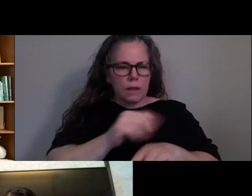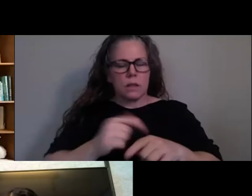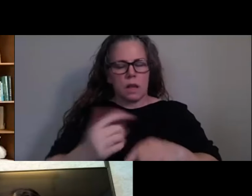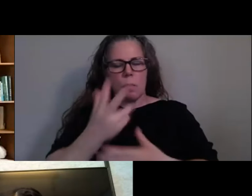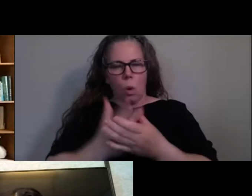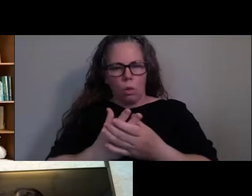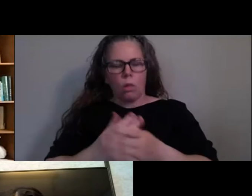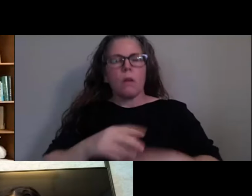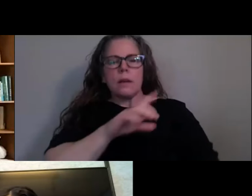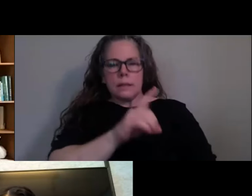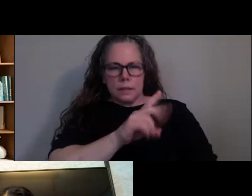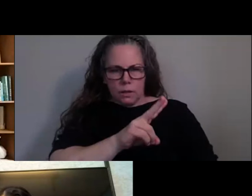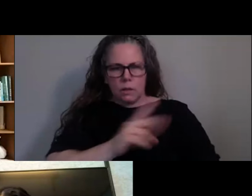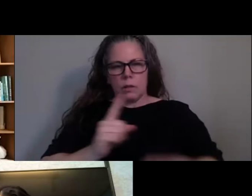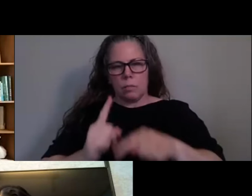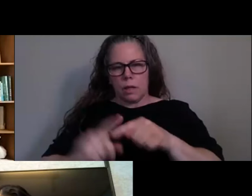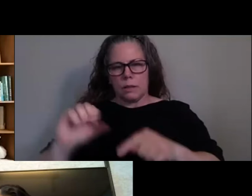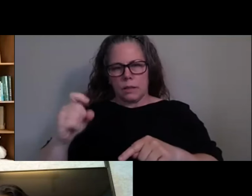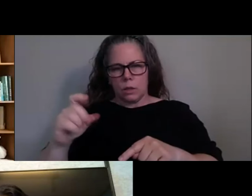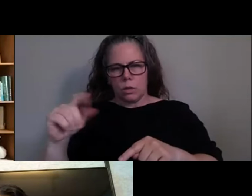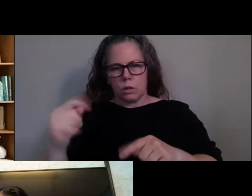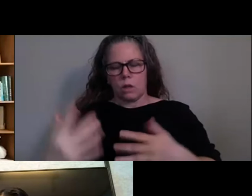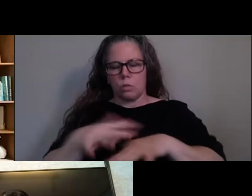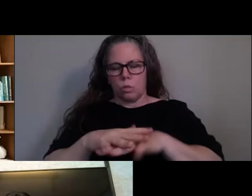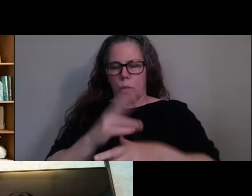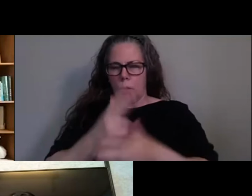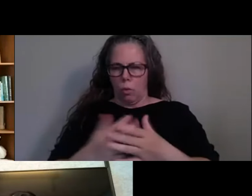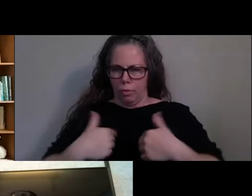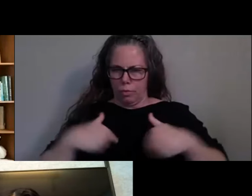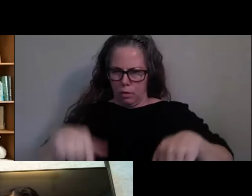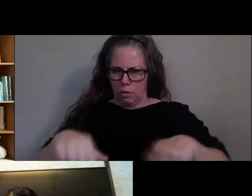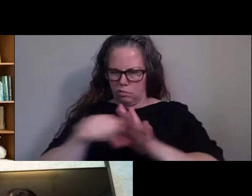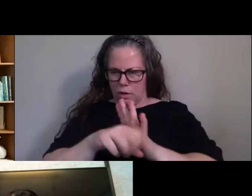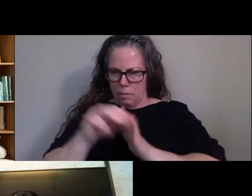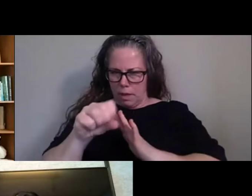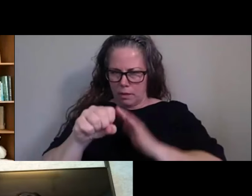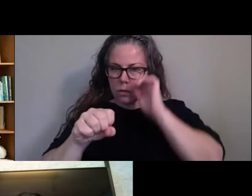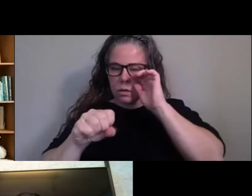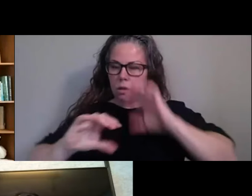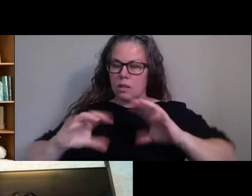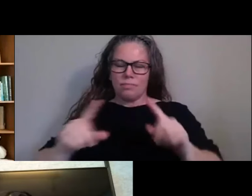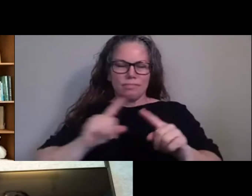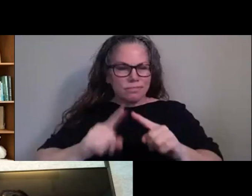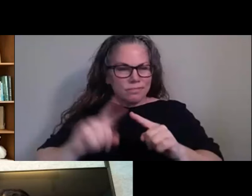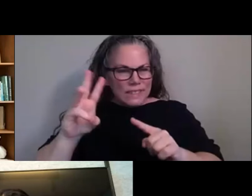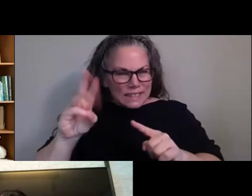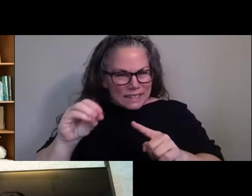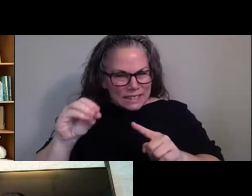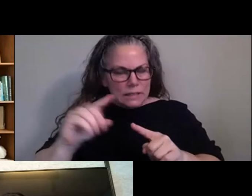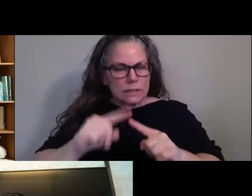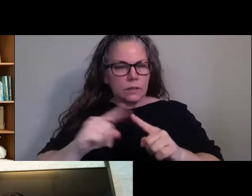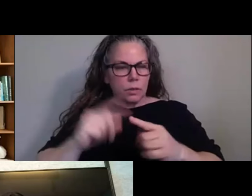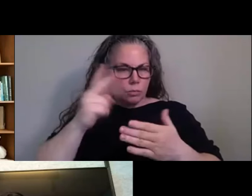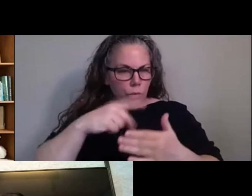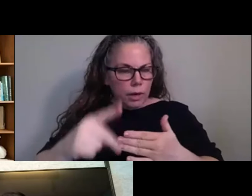we're both domestic violence and sexual assault. So we're made up over 60 member programs, which are direct service organizations